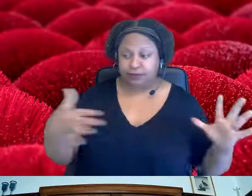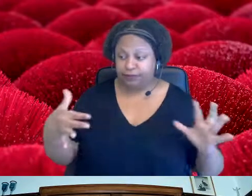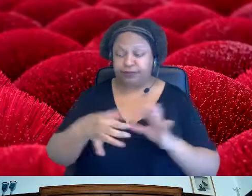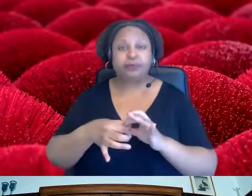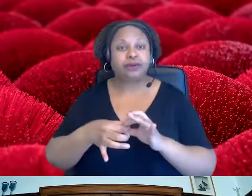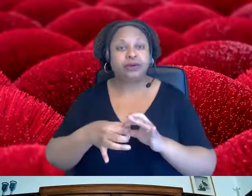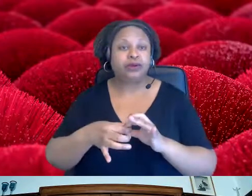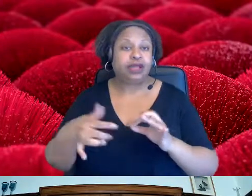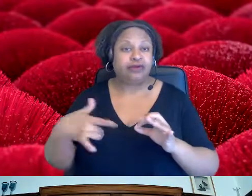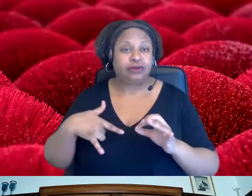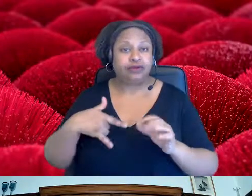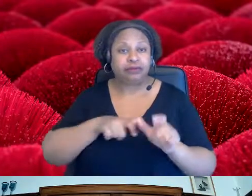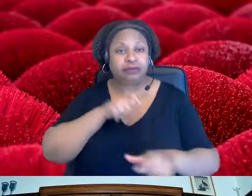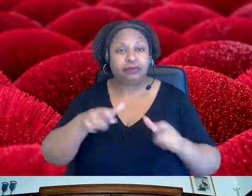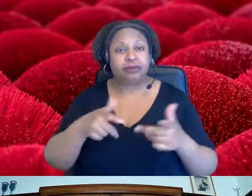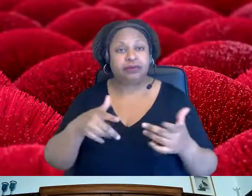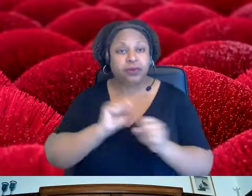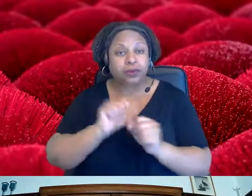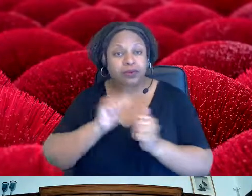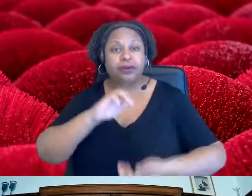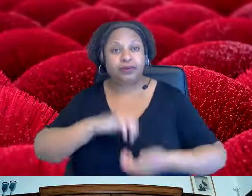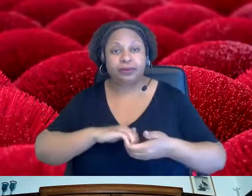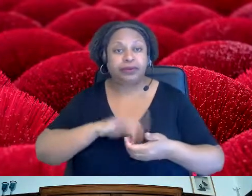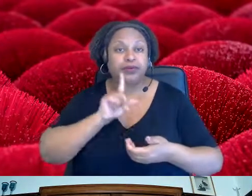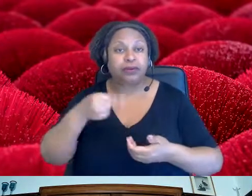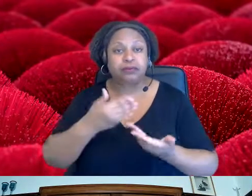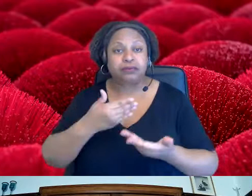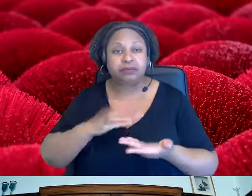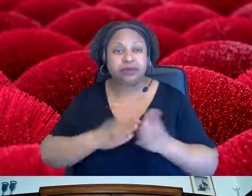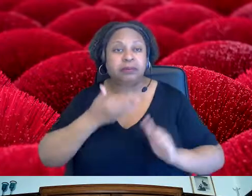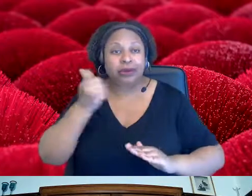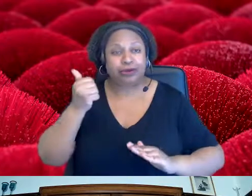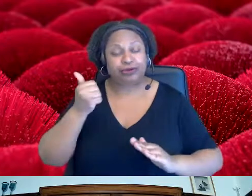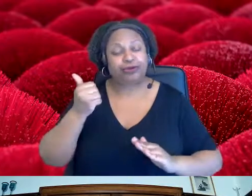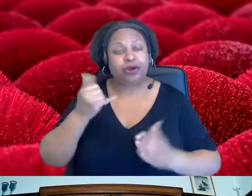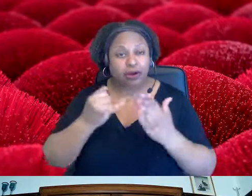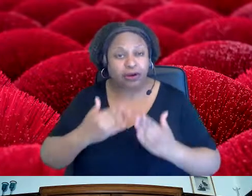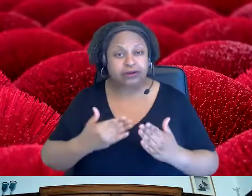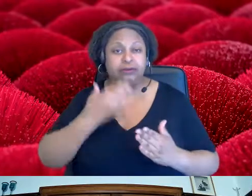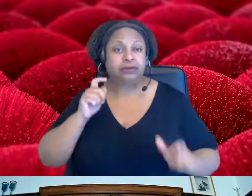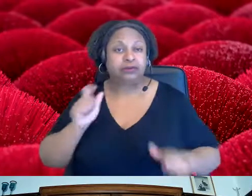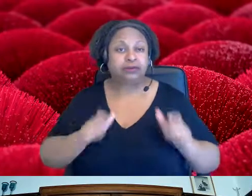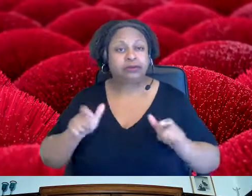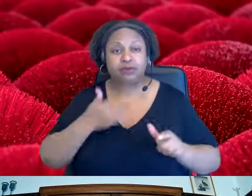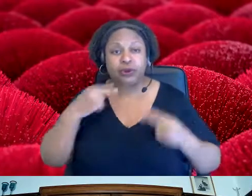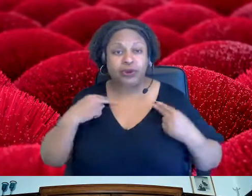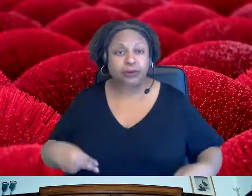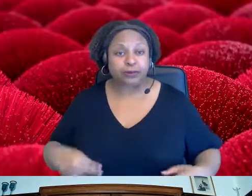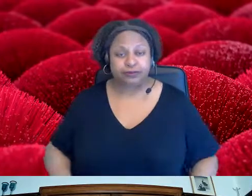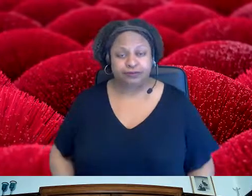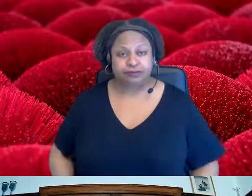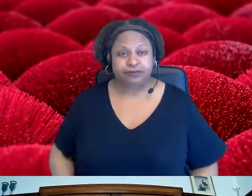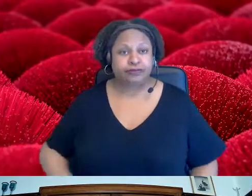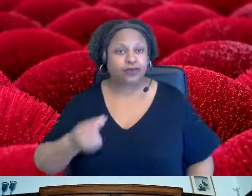make us stronger and better artists, richer artists, and humans also at the end of the day. And I think that a lot